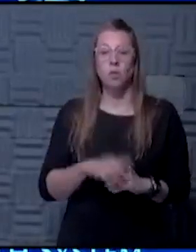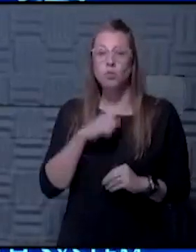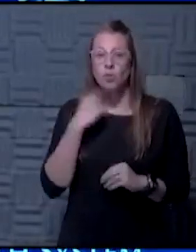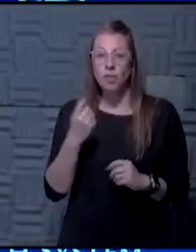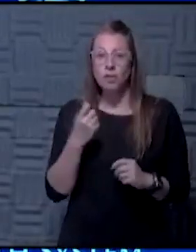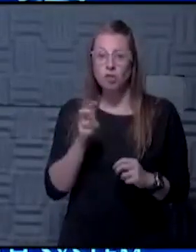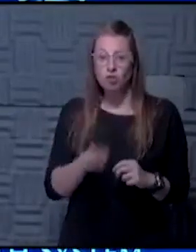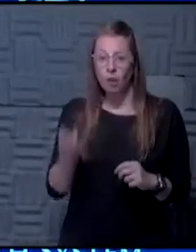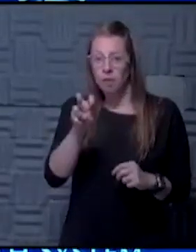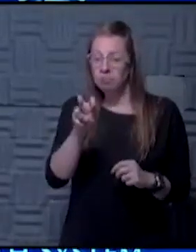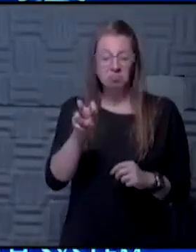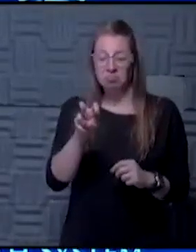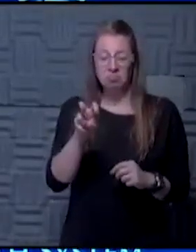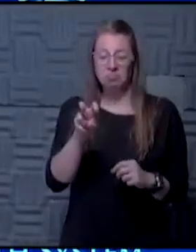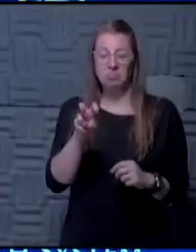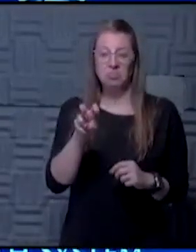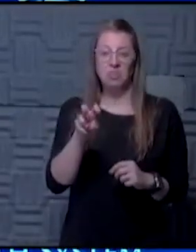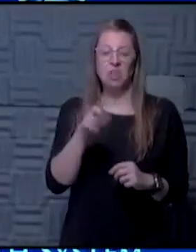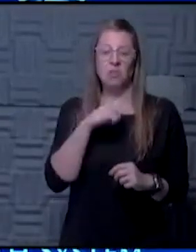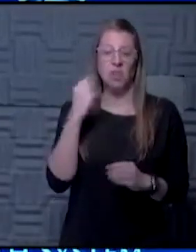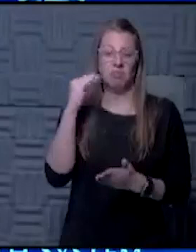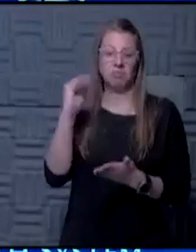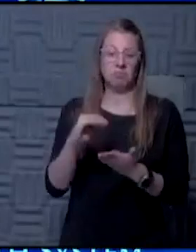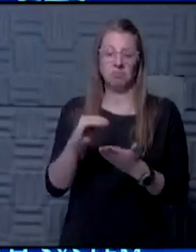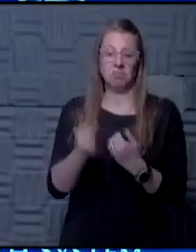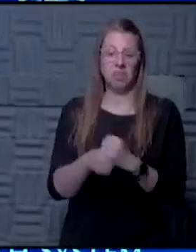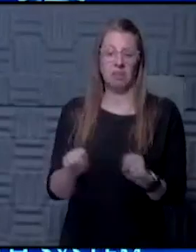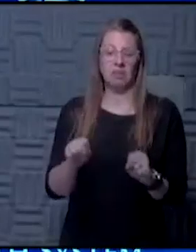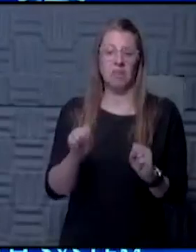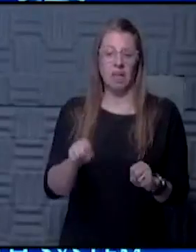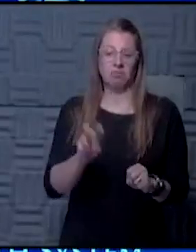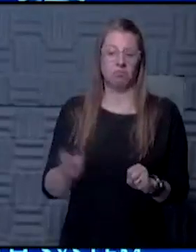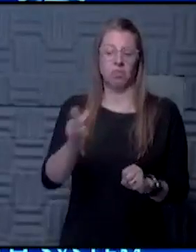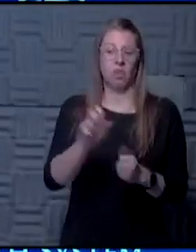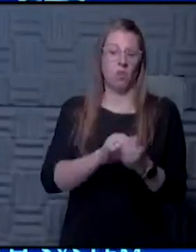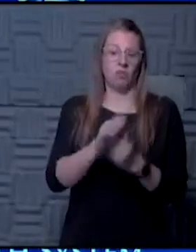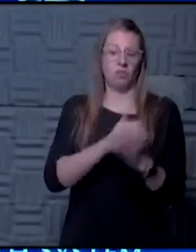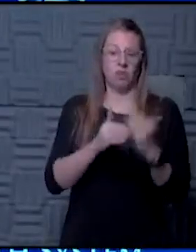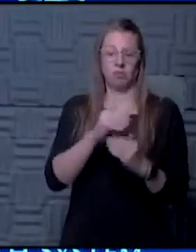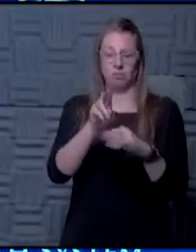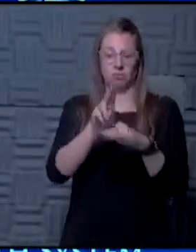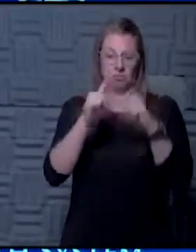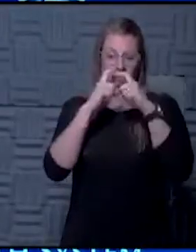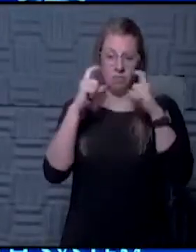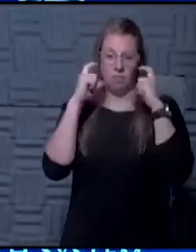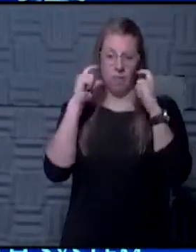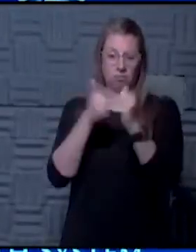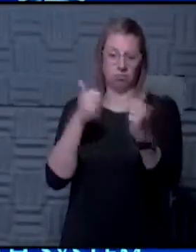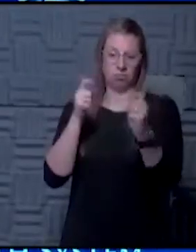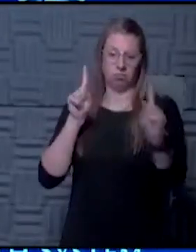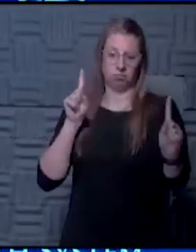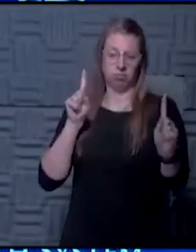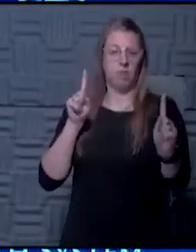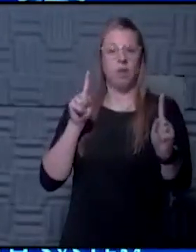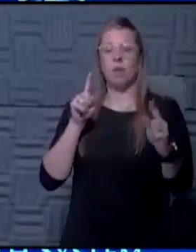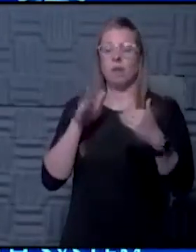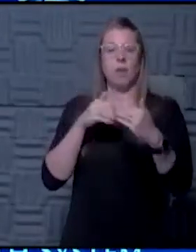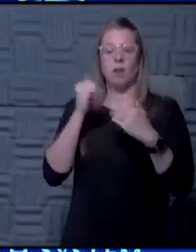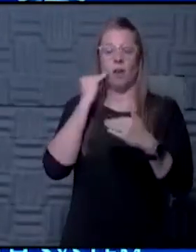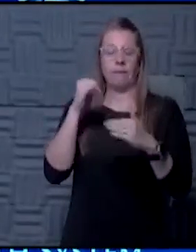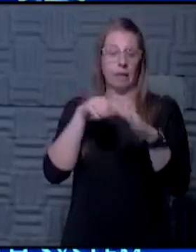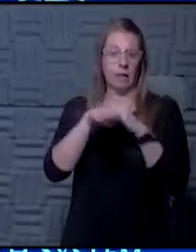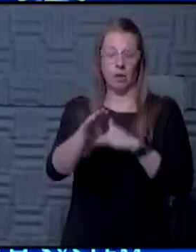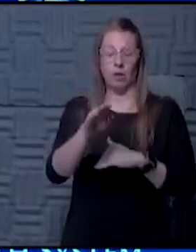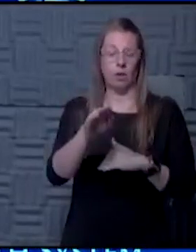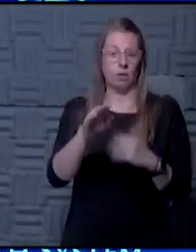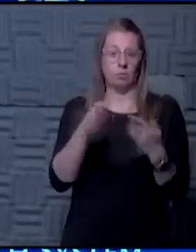travel. I think you can make that risk pretty darn safe by washing your hands, wearing your mask, keep a distance, whether you're going to go to a public rest stop,